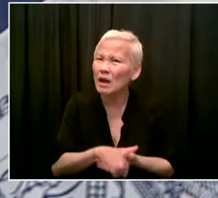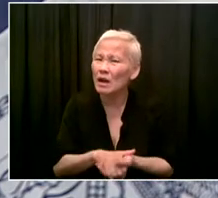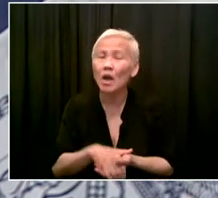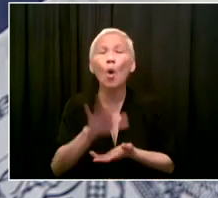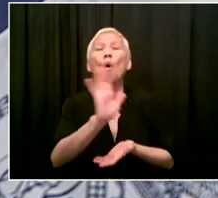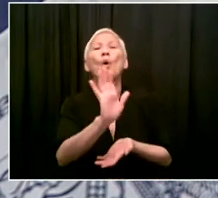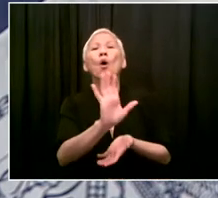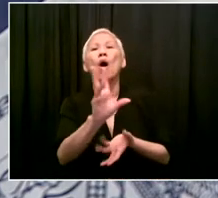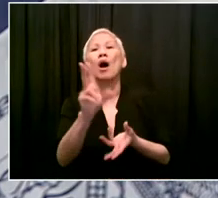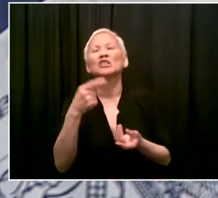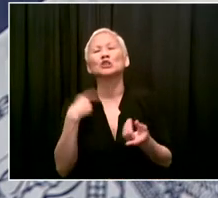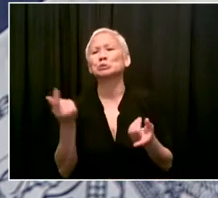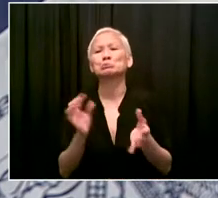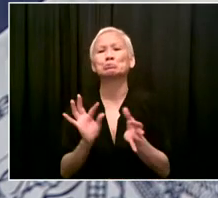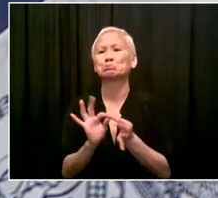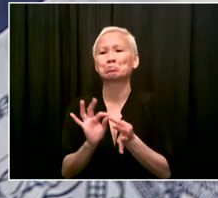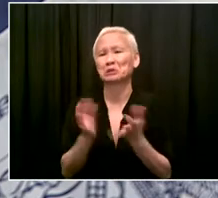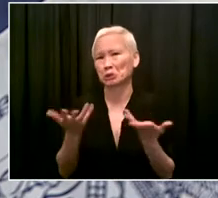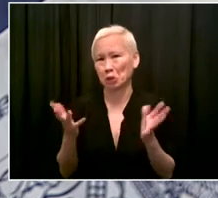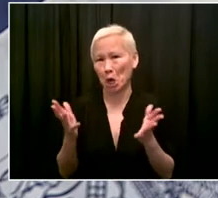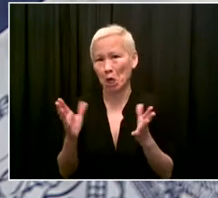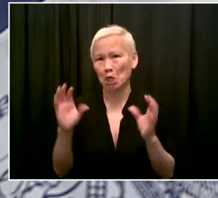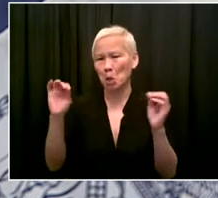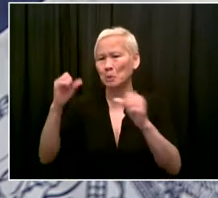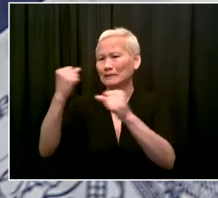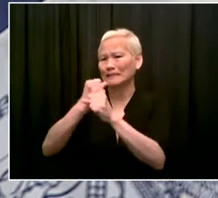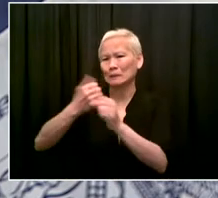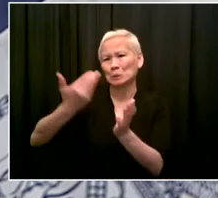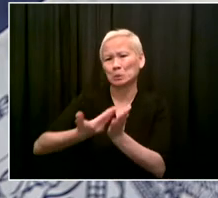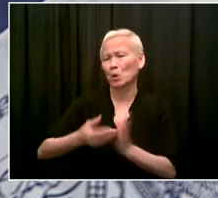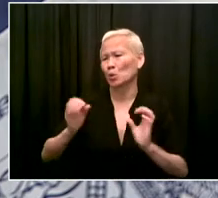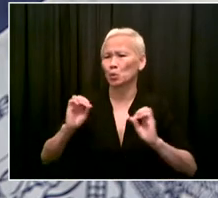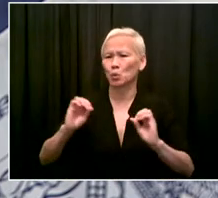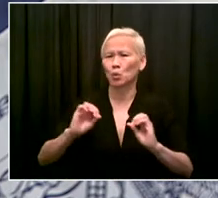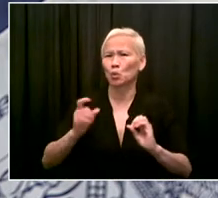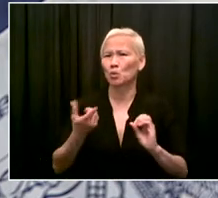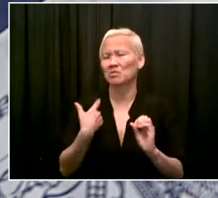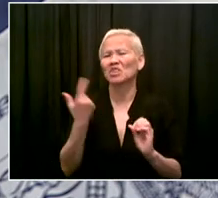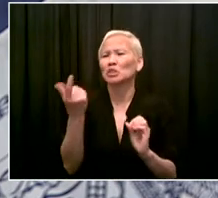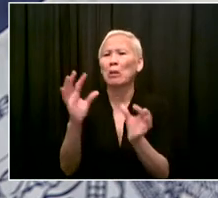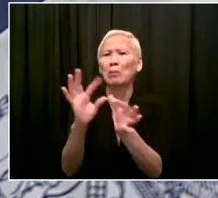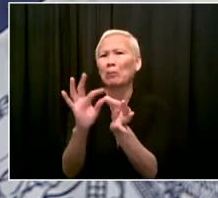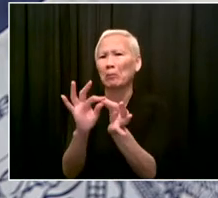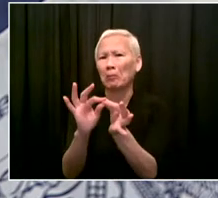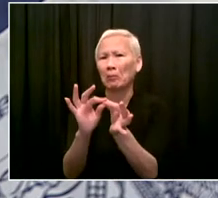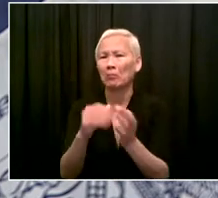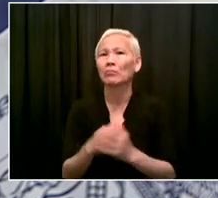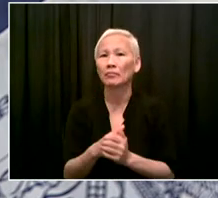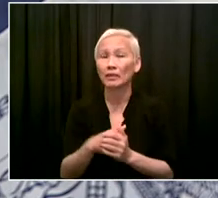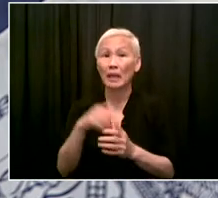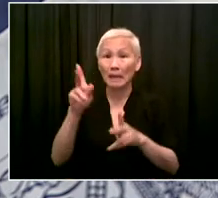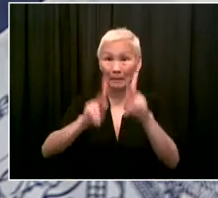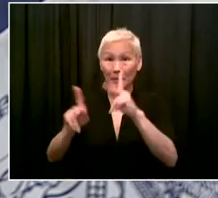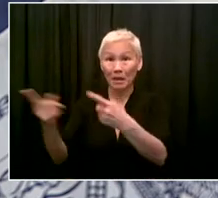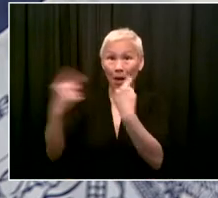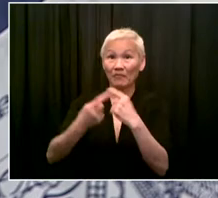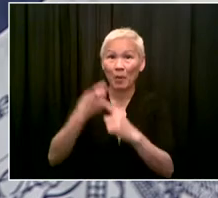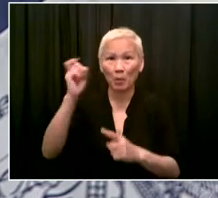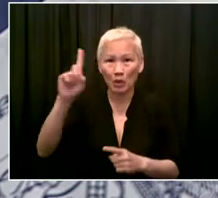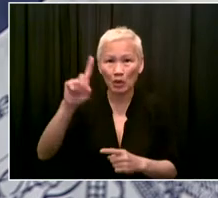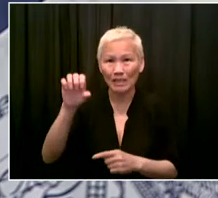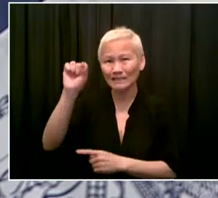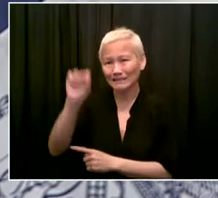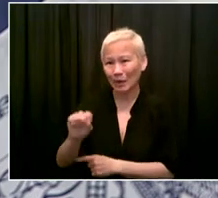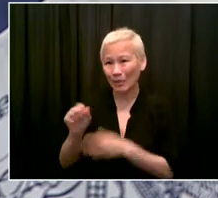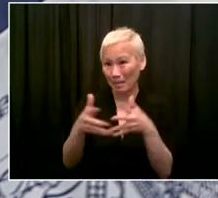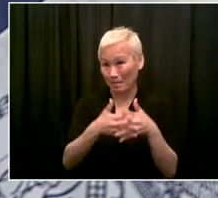Anecdotally speaking to folks, primarily from South America, who have done it. The vaccine is